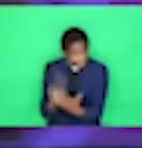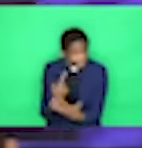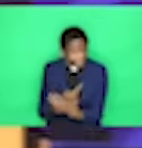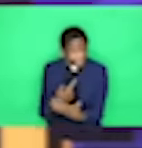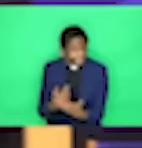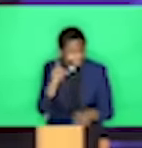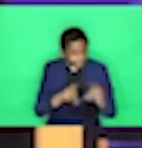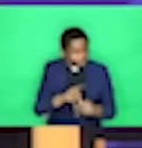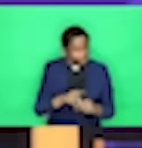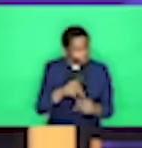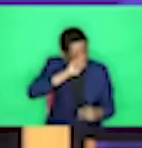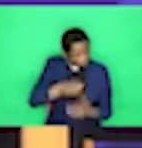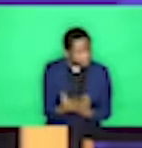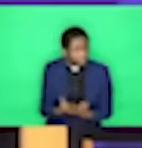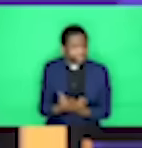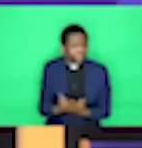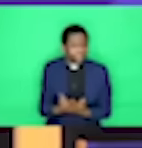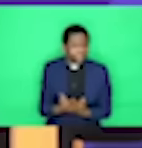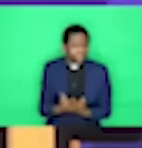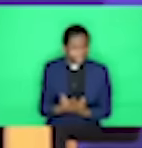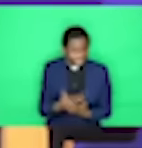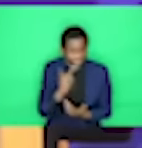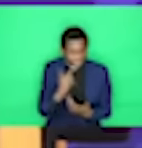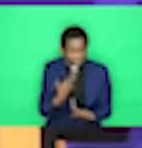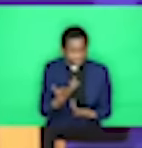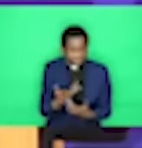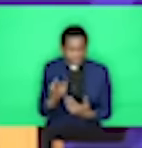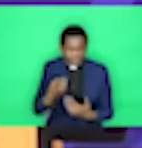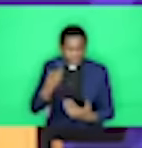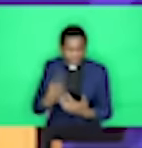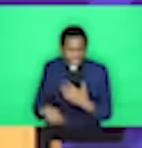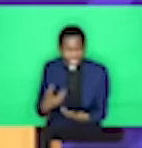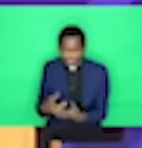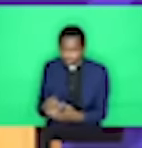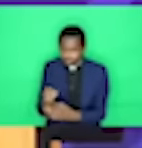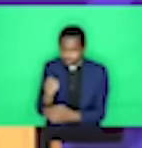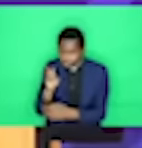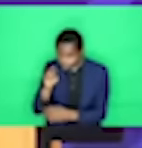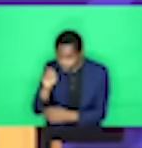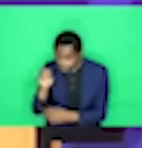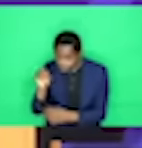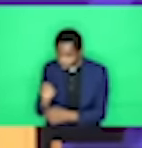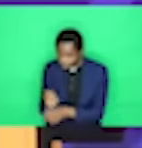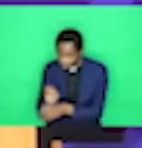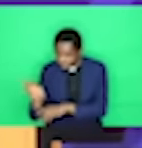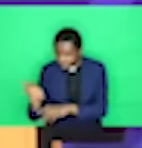when you mumu such an amount, then you divide it into two.